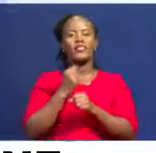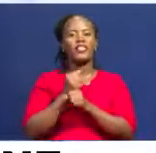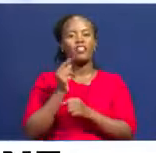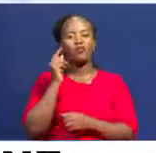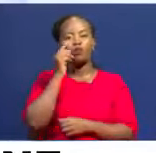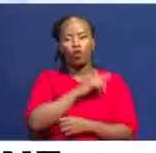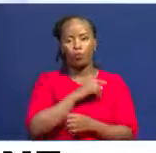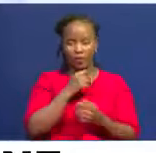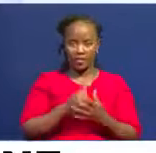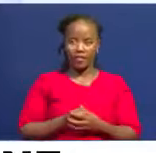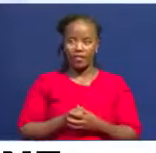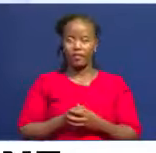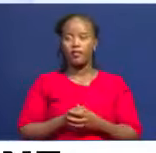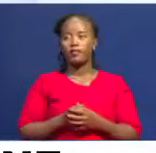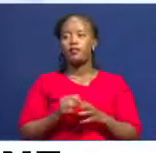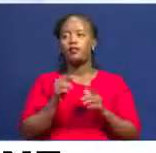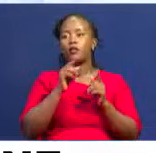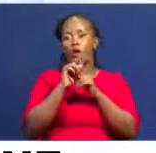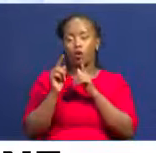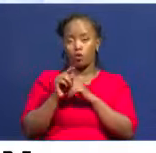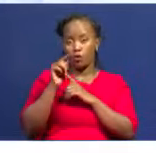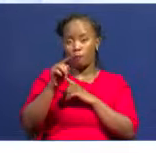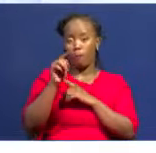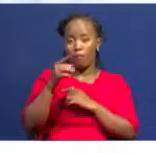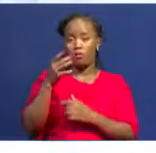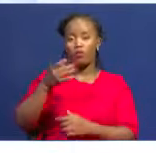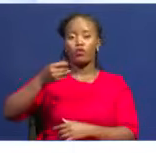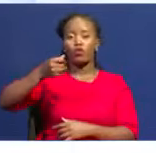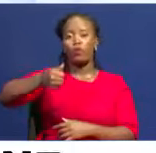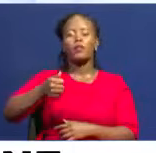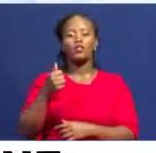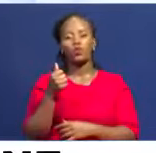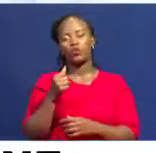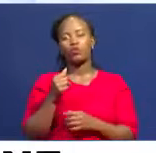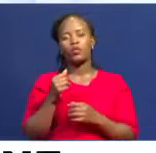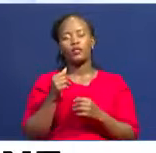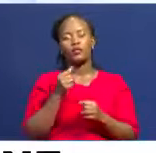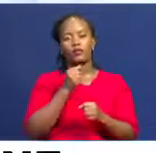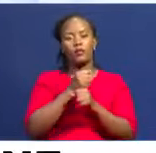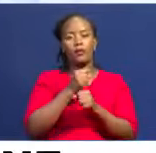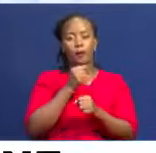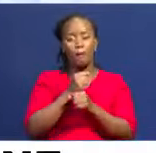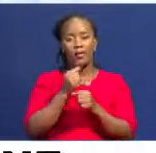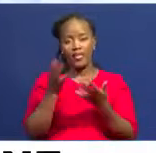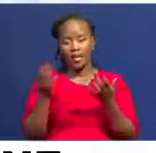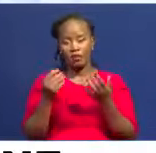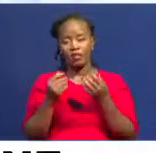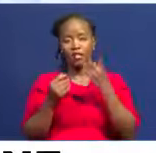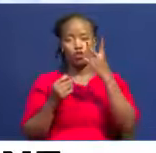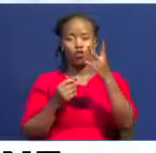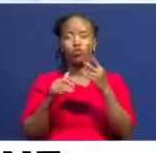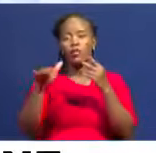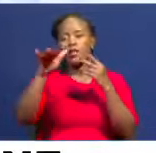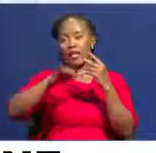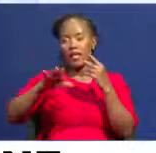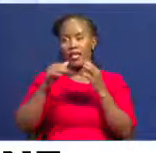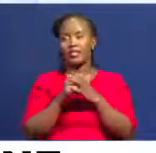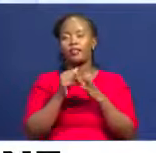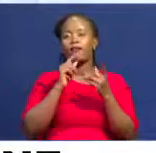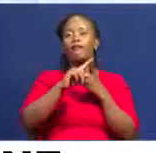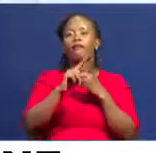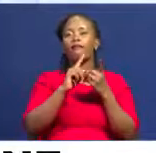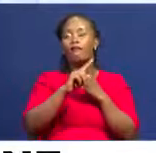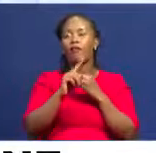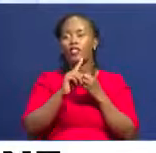concluded. And this compensation is going to take place in two fronts. One front is